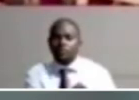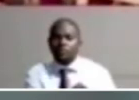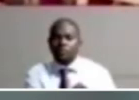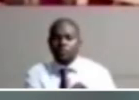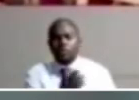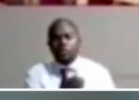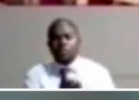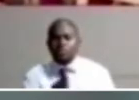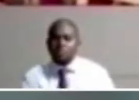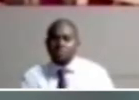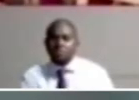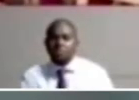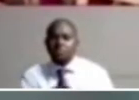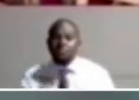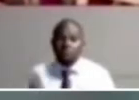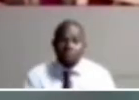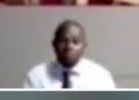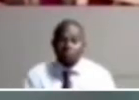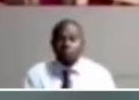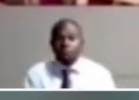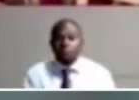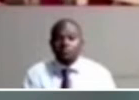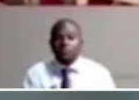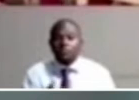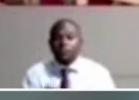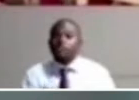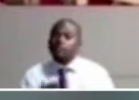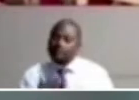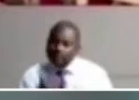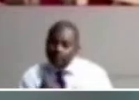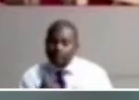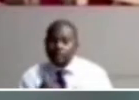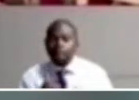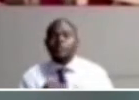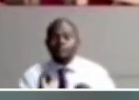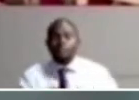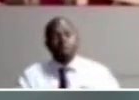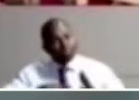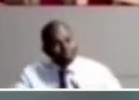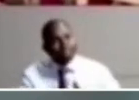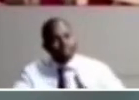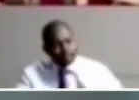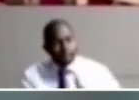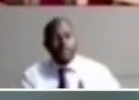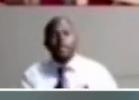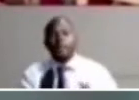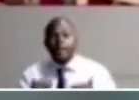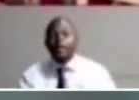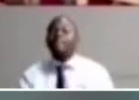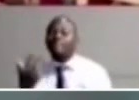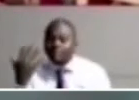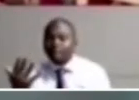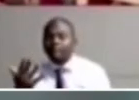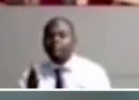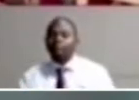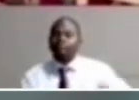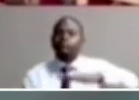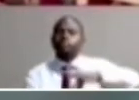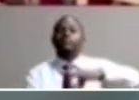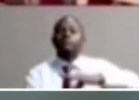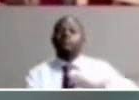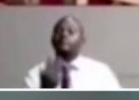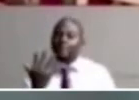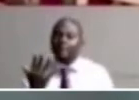as something to joke with. So we need really to be strict. And that's why we are saying now 5, not more than 5.